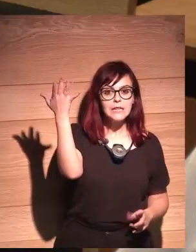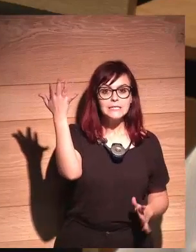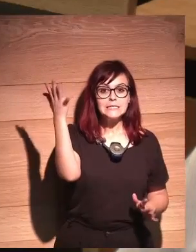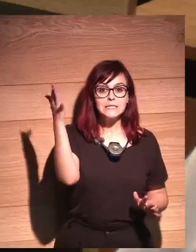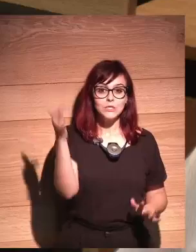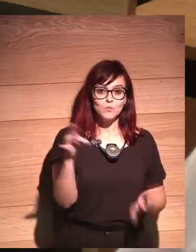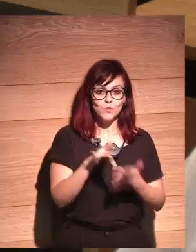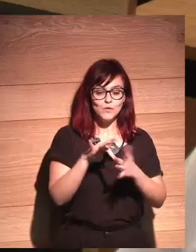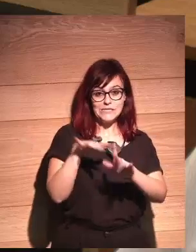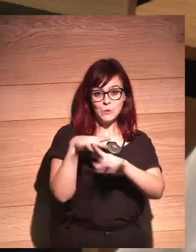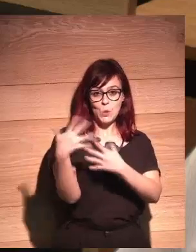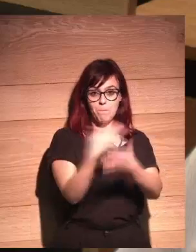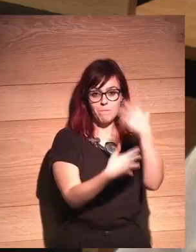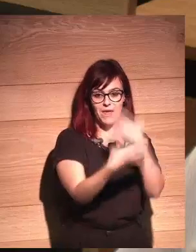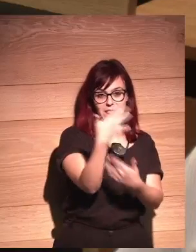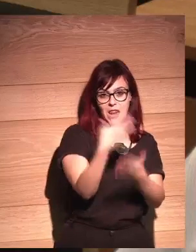mix